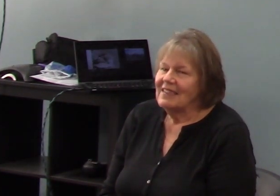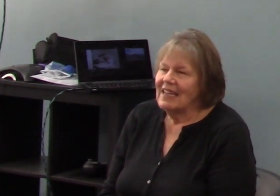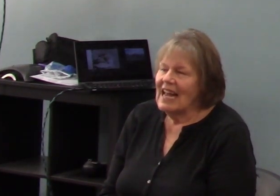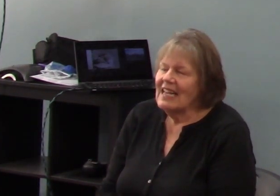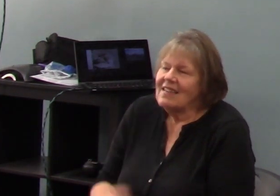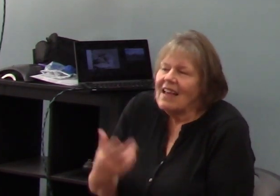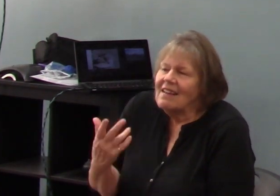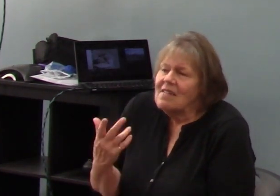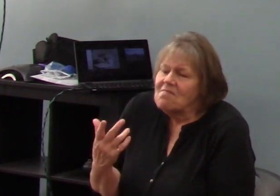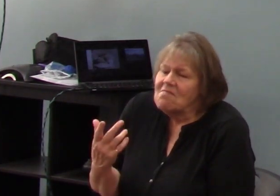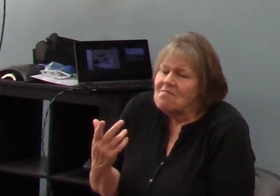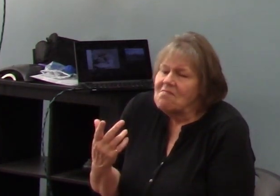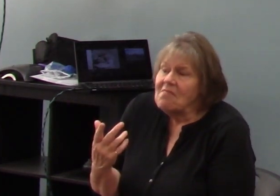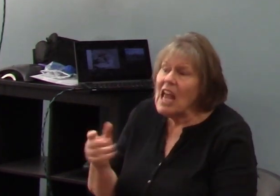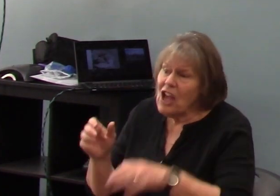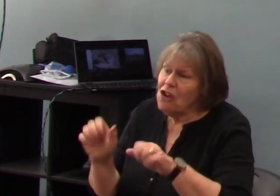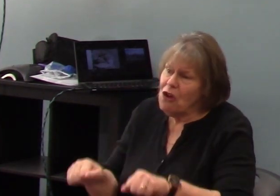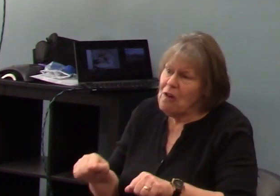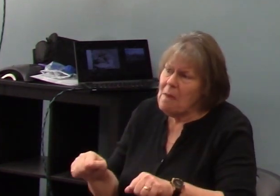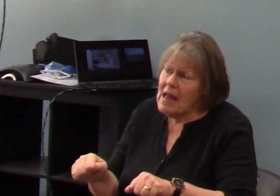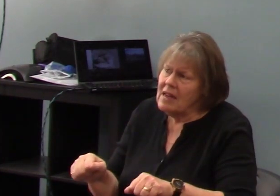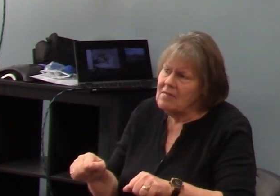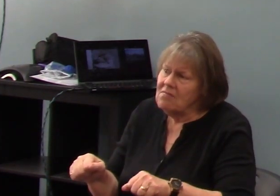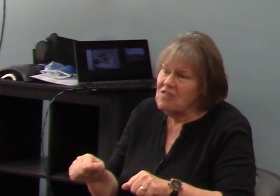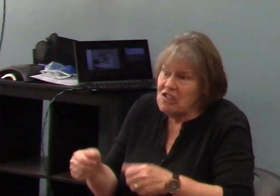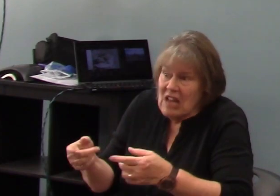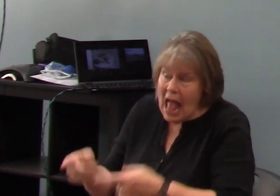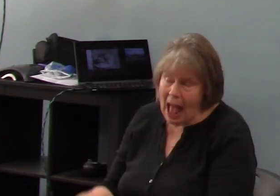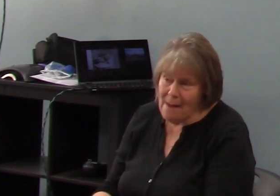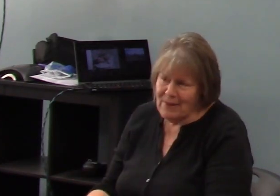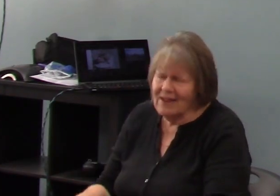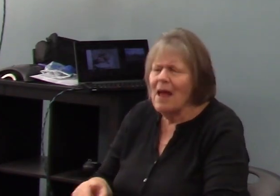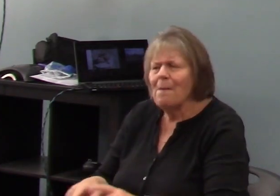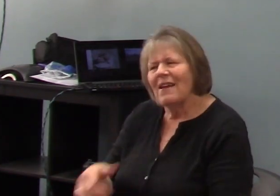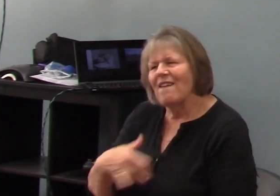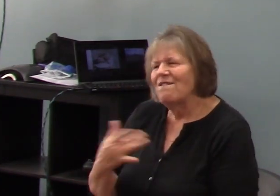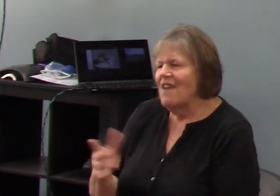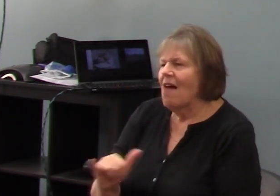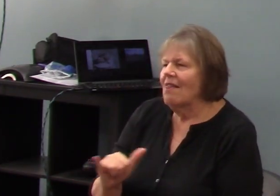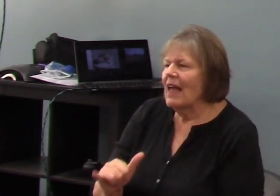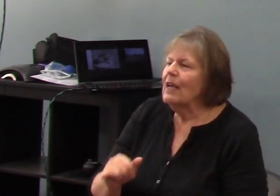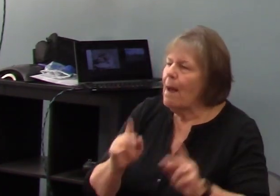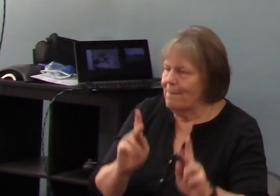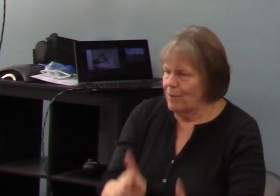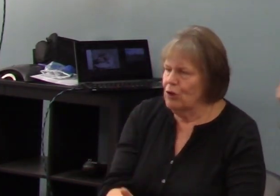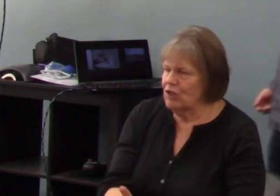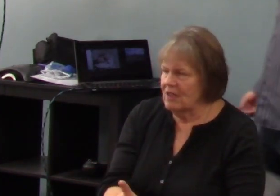mean, it could have been by chance, but it felt really, really like somebody put them there. Yeah.